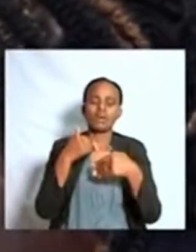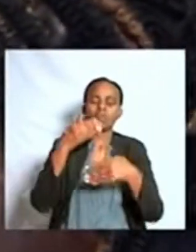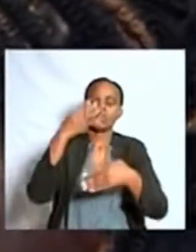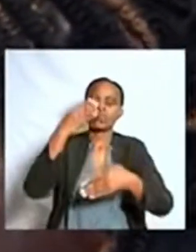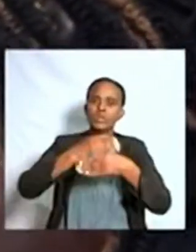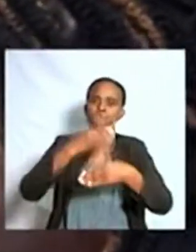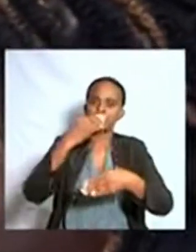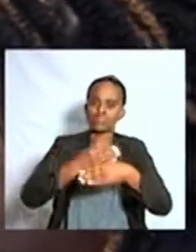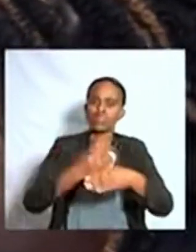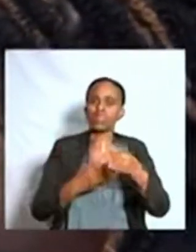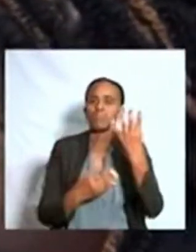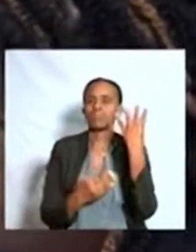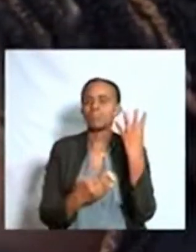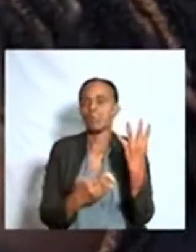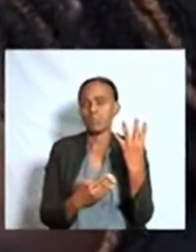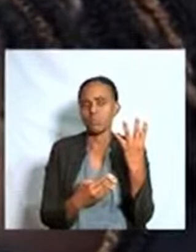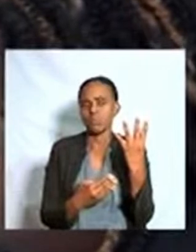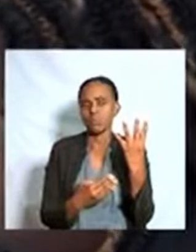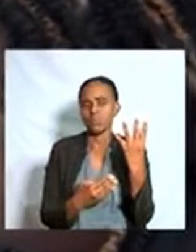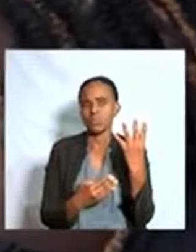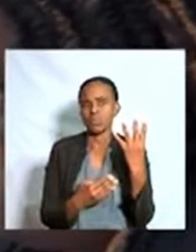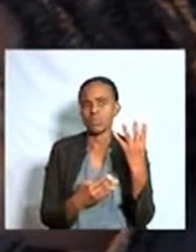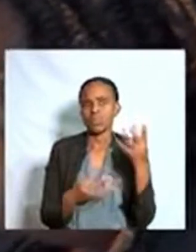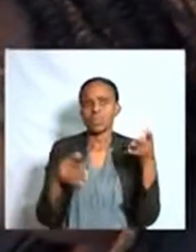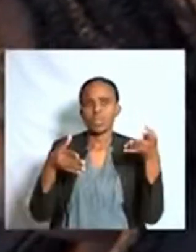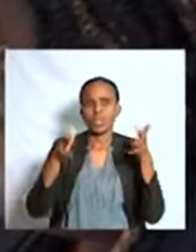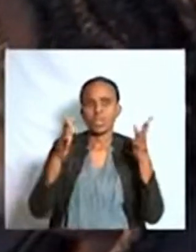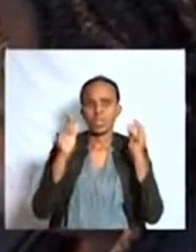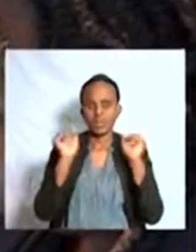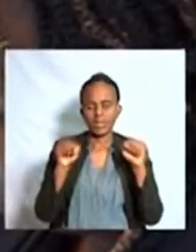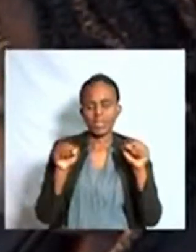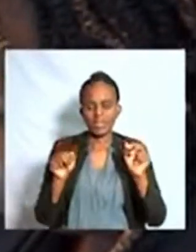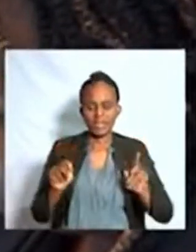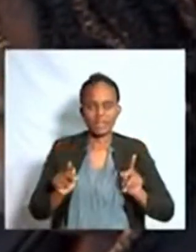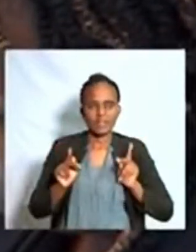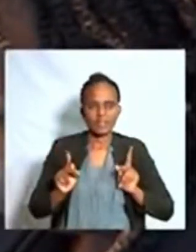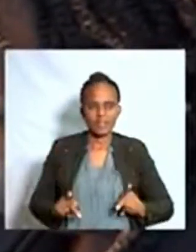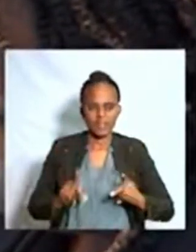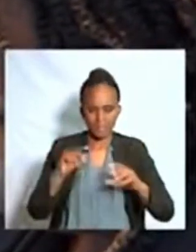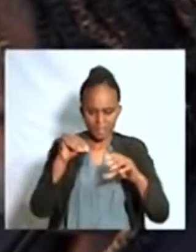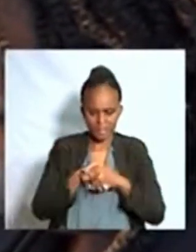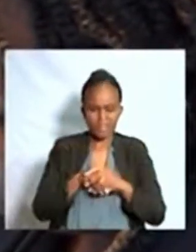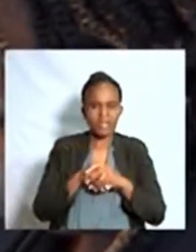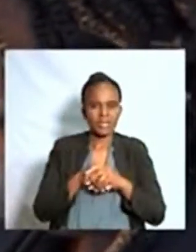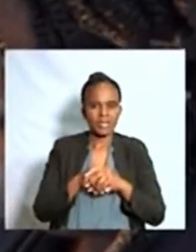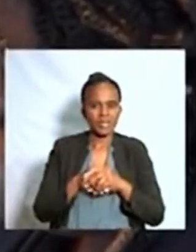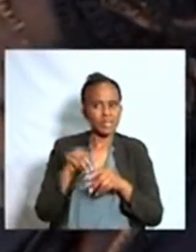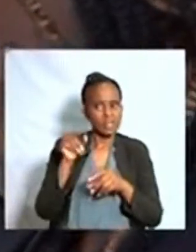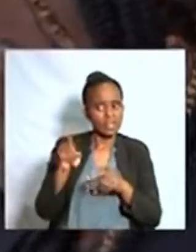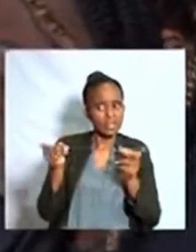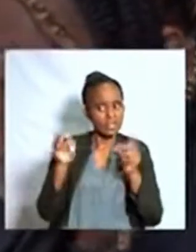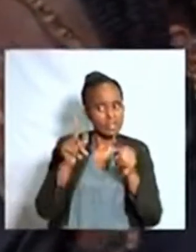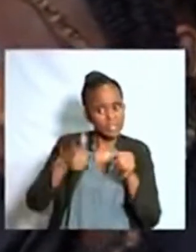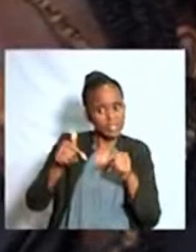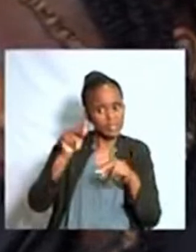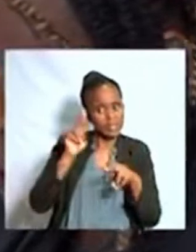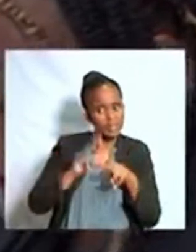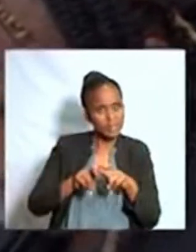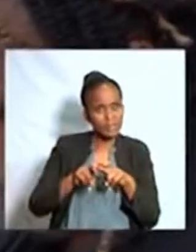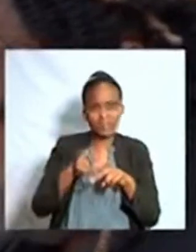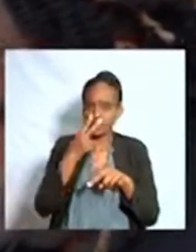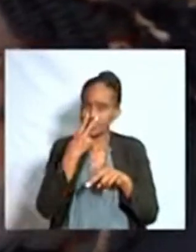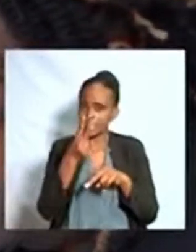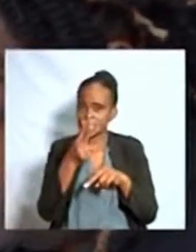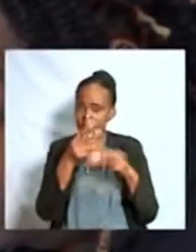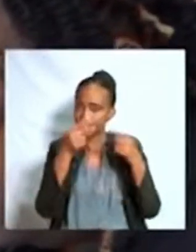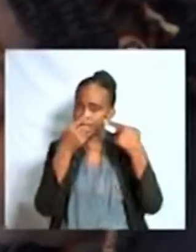windows, which can allow the person who is seeking shelter whenever they need to be able to see what